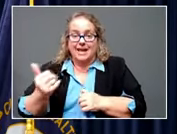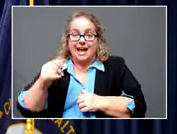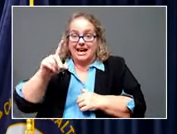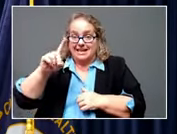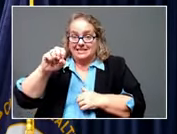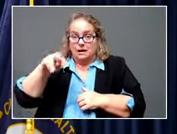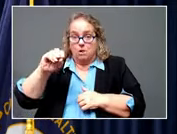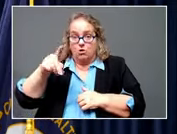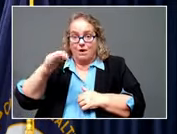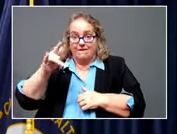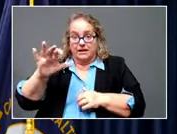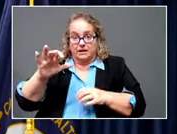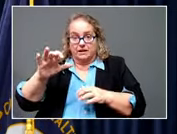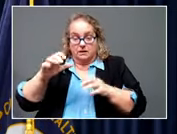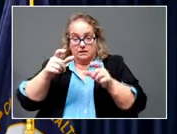do. We now have